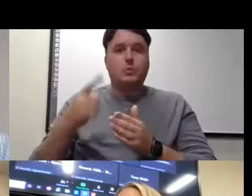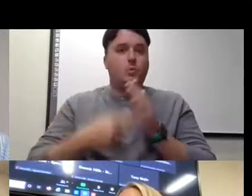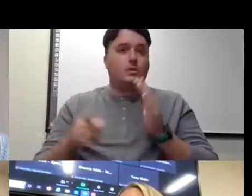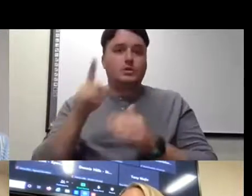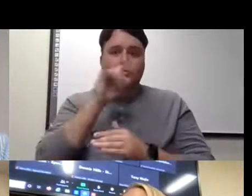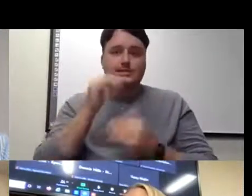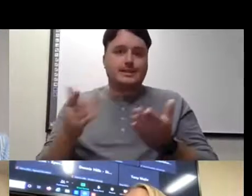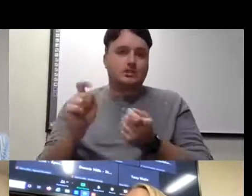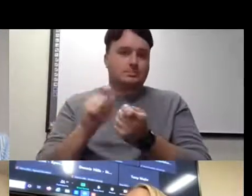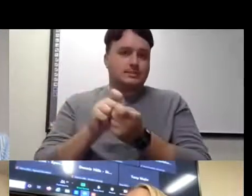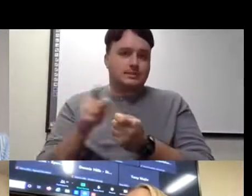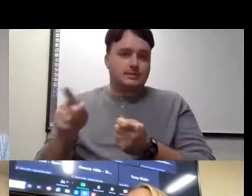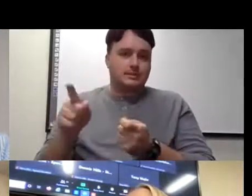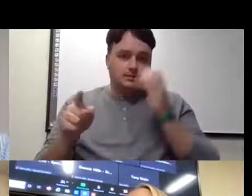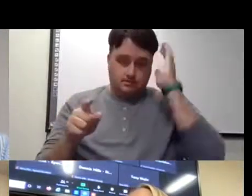here specifically.